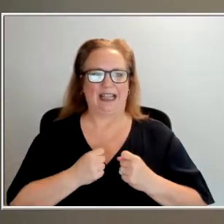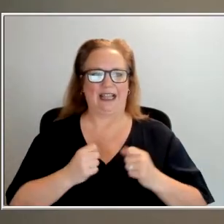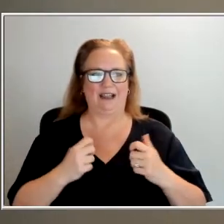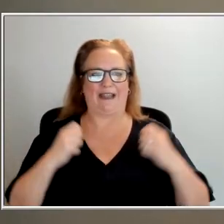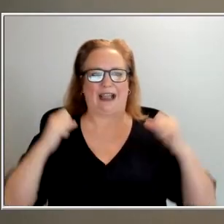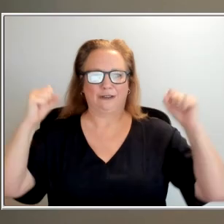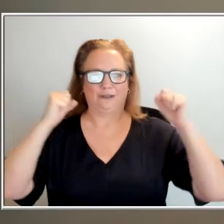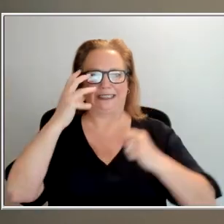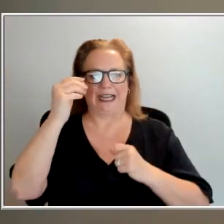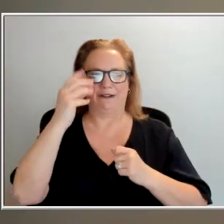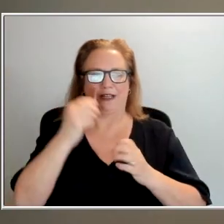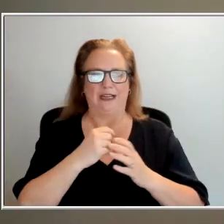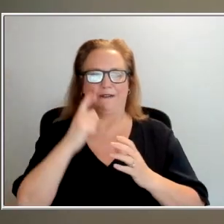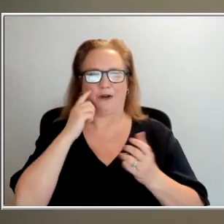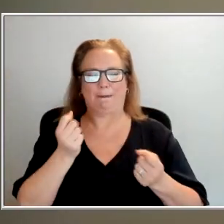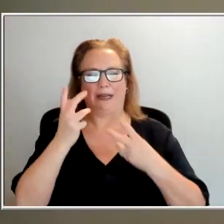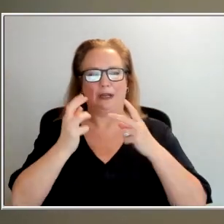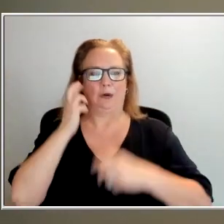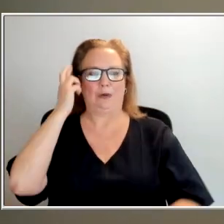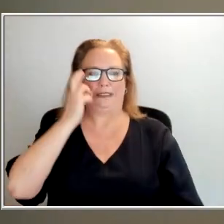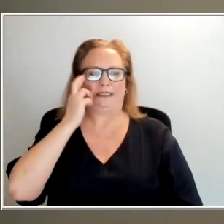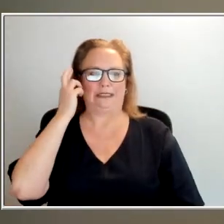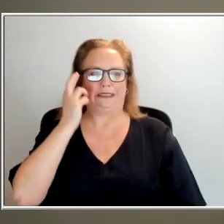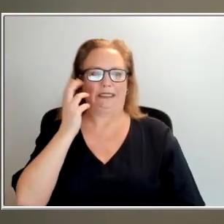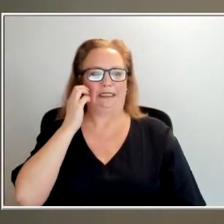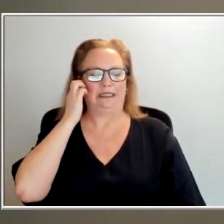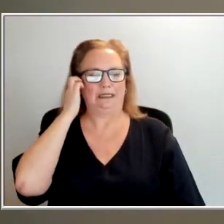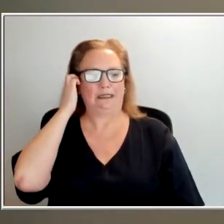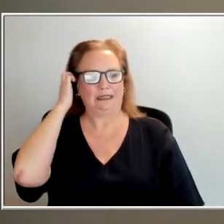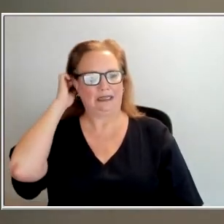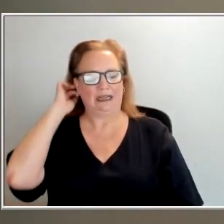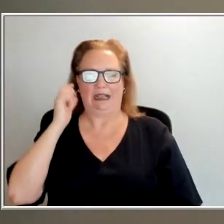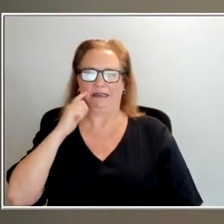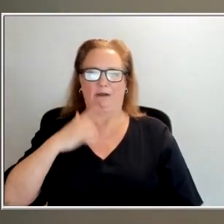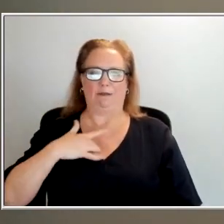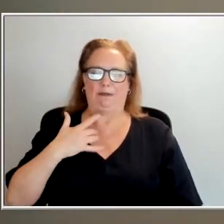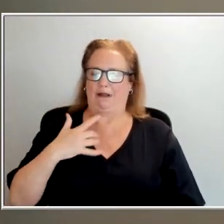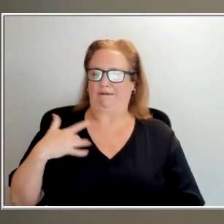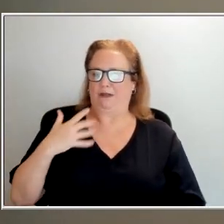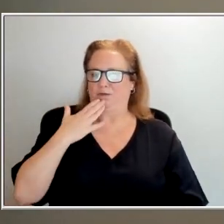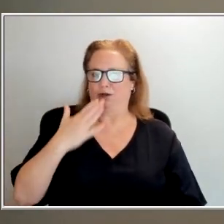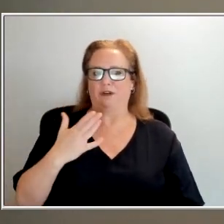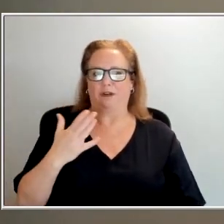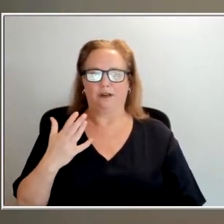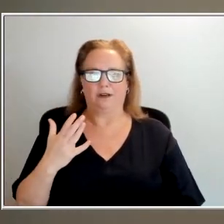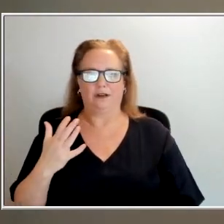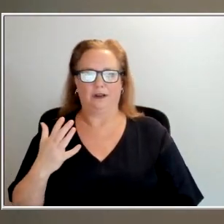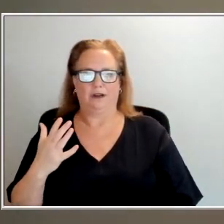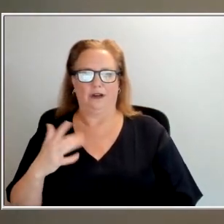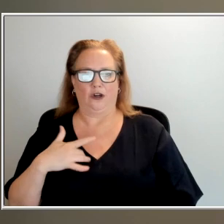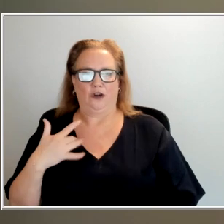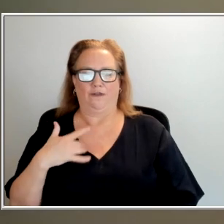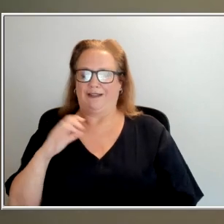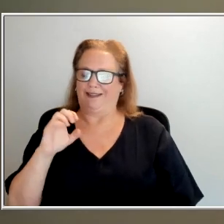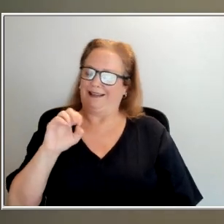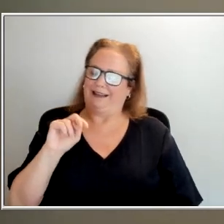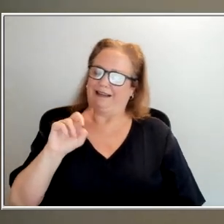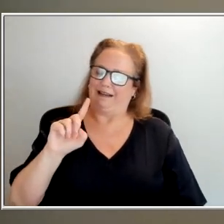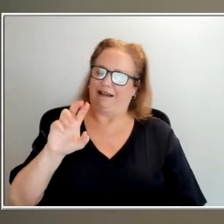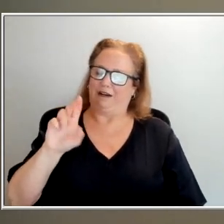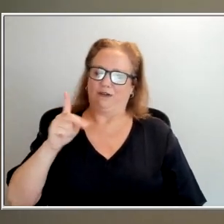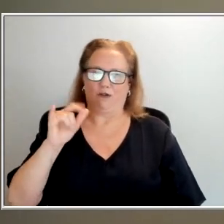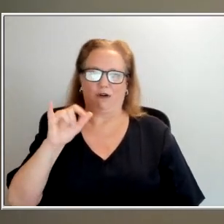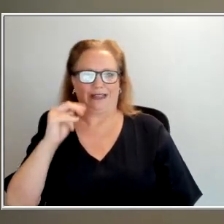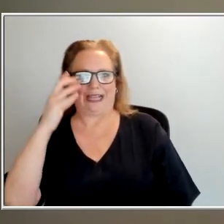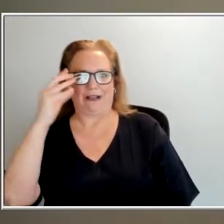outdoors for many reasons. I tell people it just feels good, but we know that you get different endorphins when you get